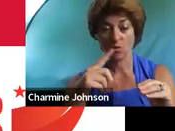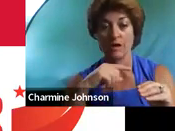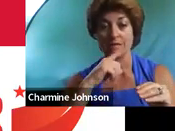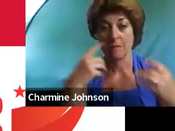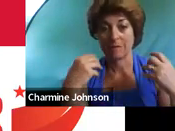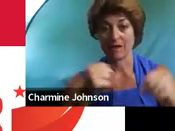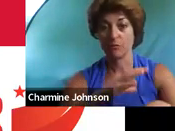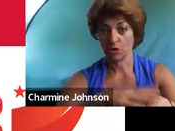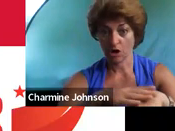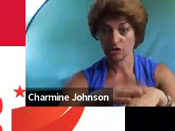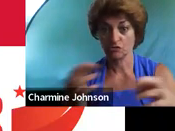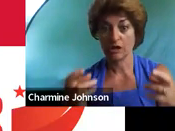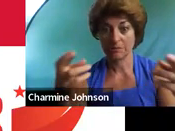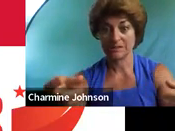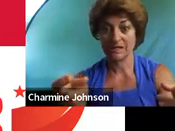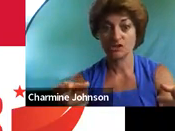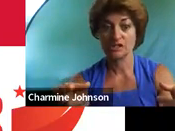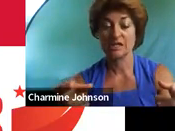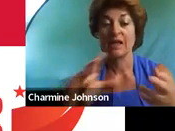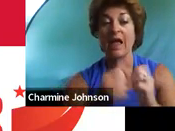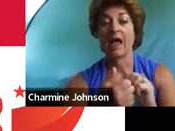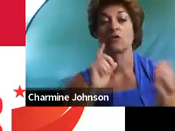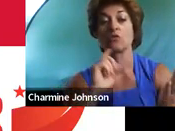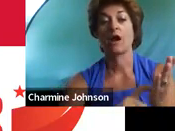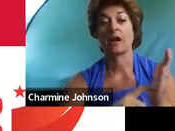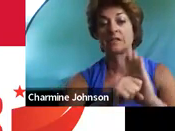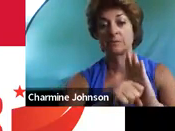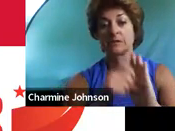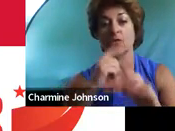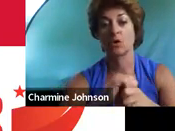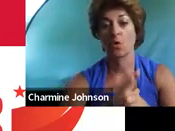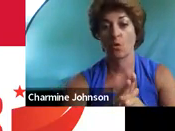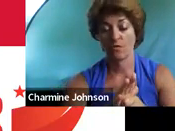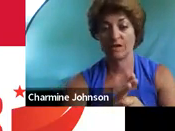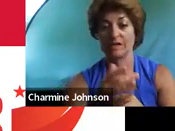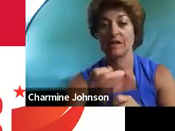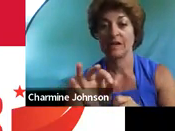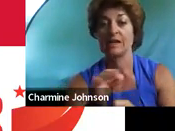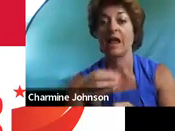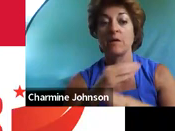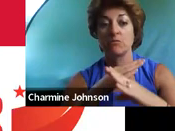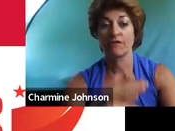health precaution recommendations and how to recognize the symptoms of COVID and